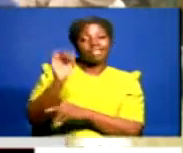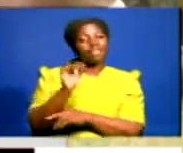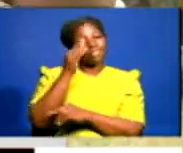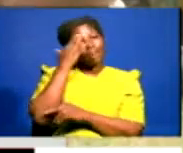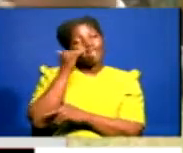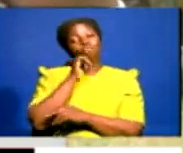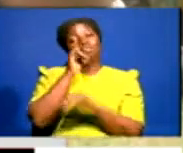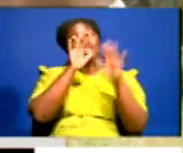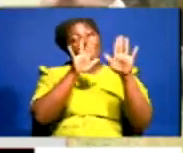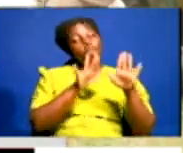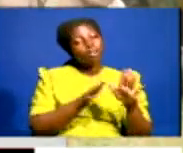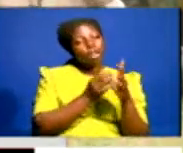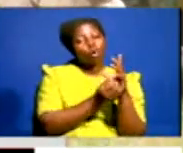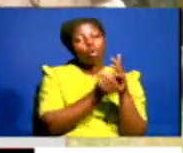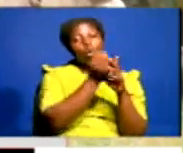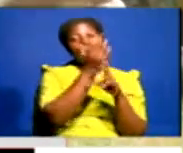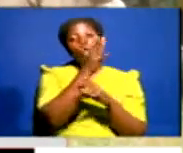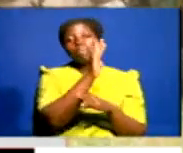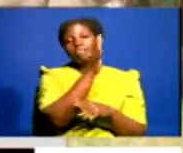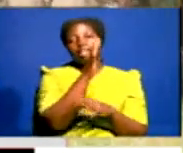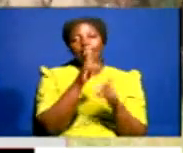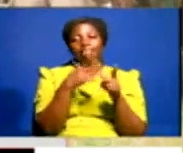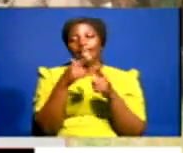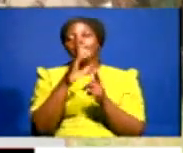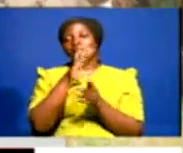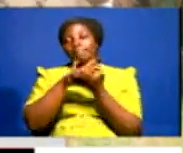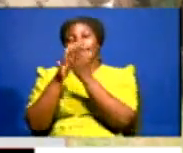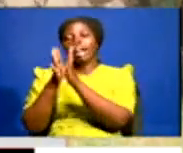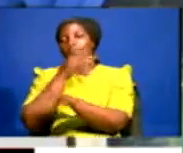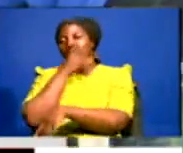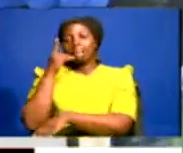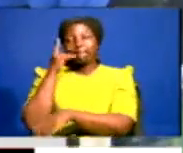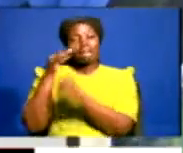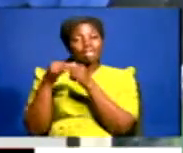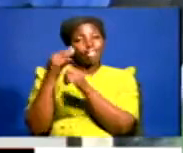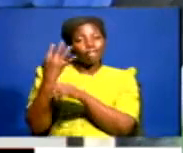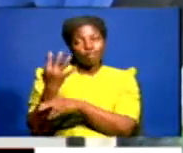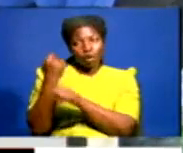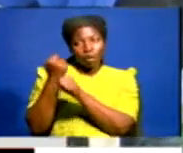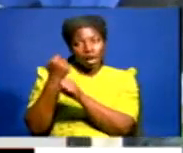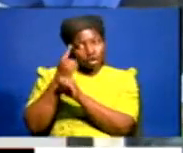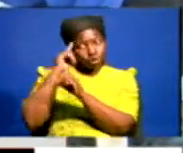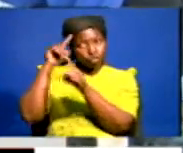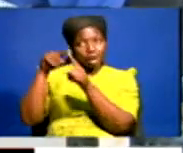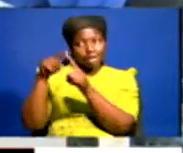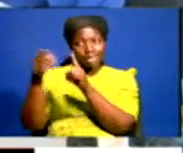ikauke. 95% survival rate and they are working to 100%.